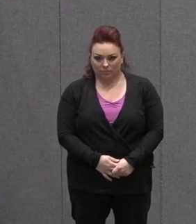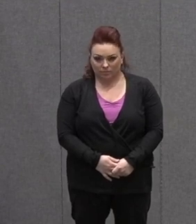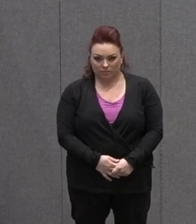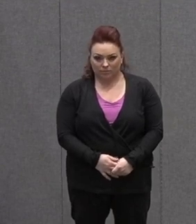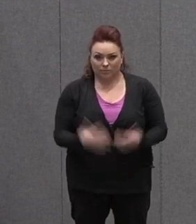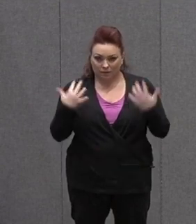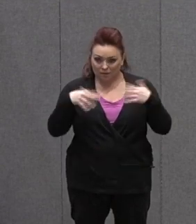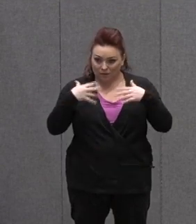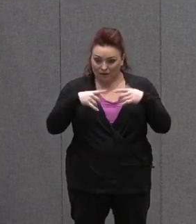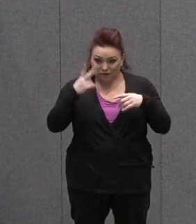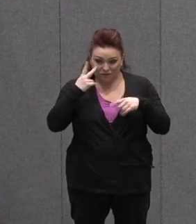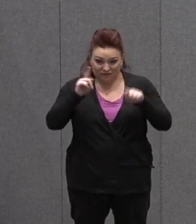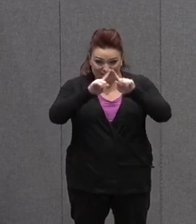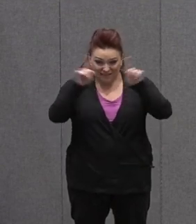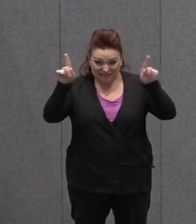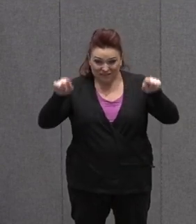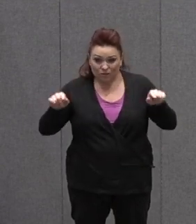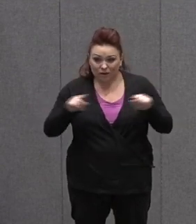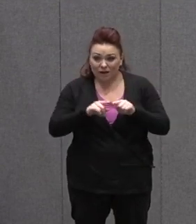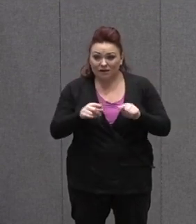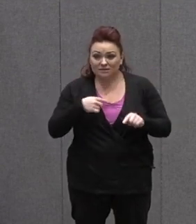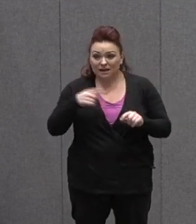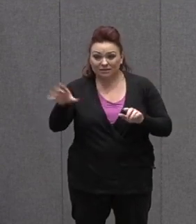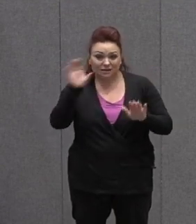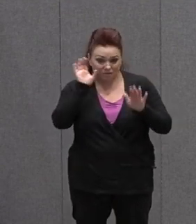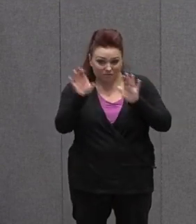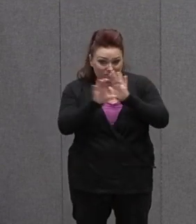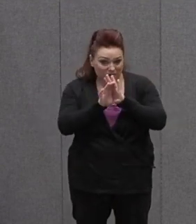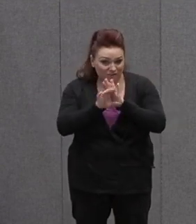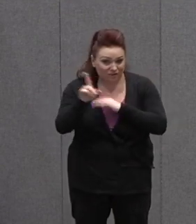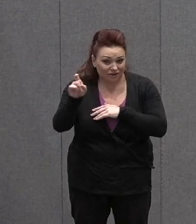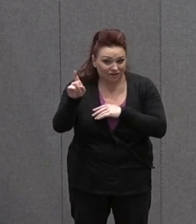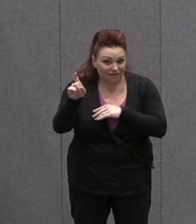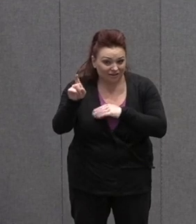Wow, do you see all the squares in this illustration?